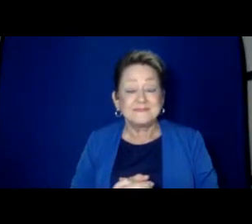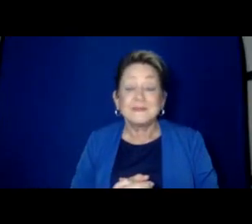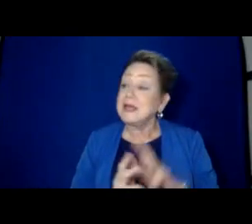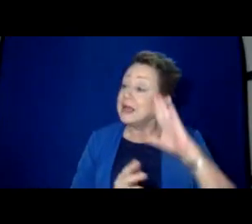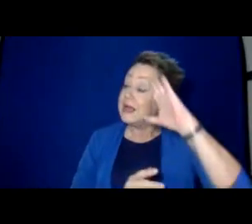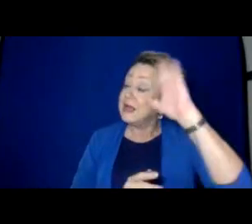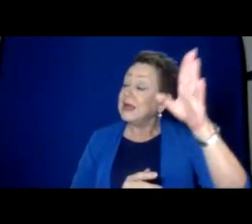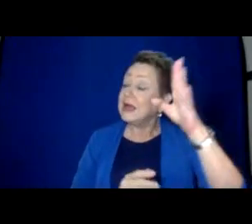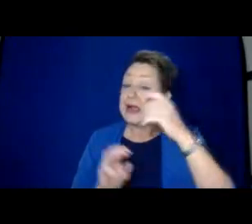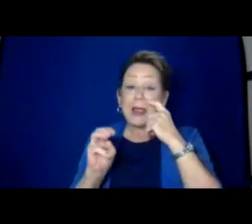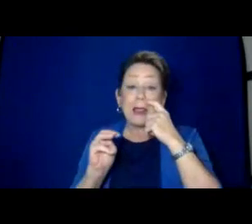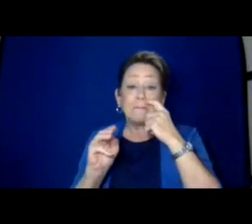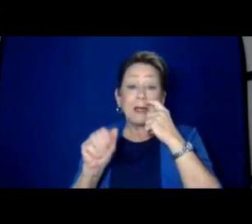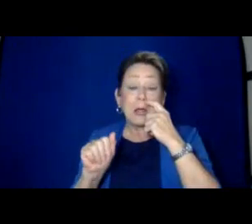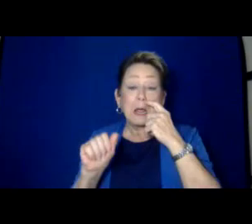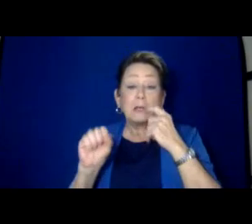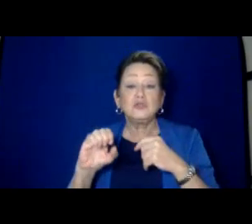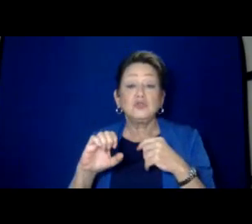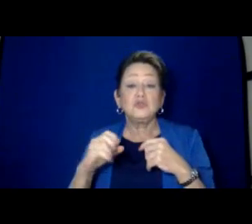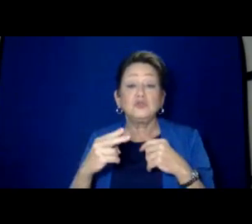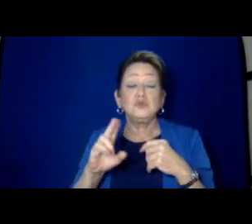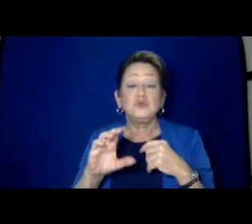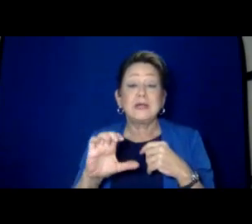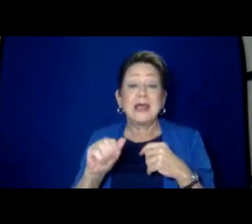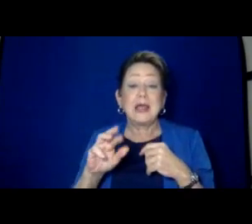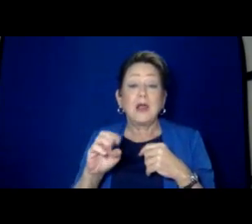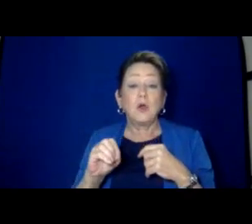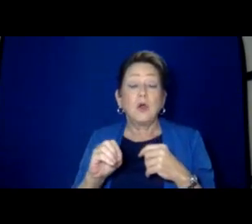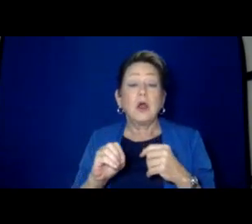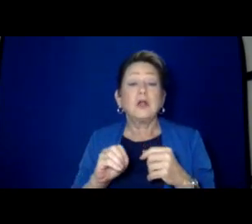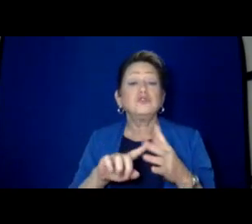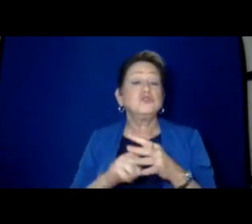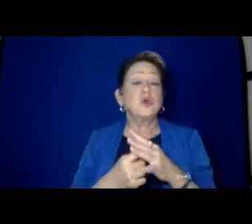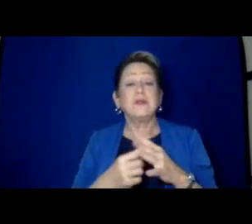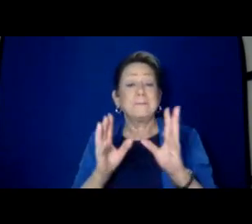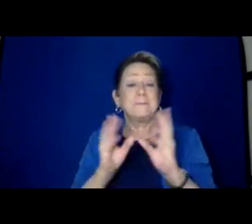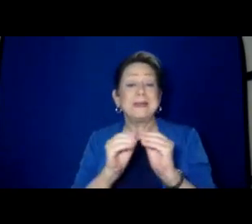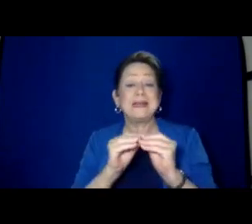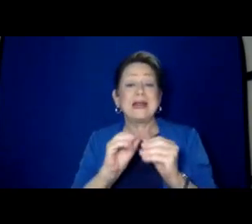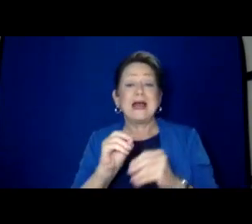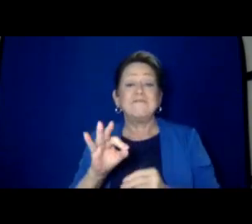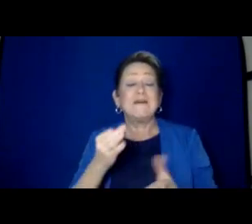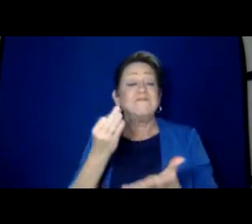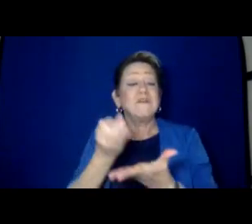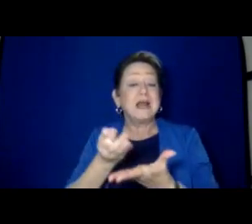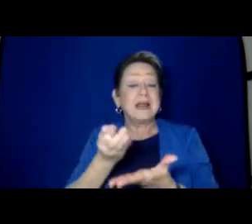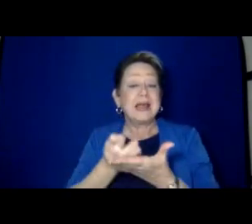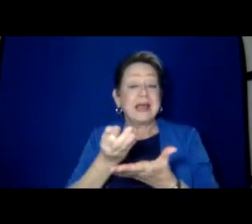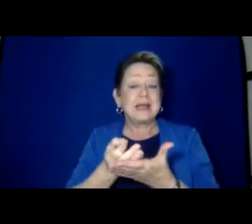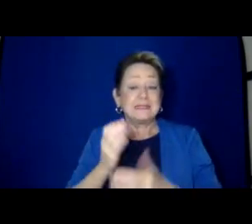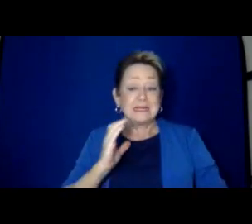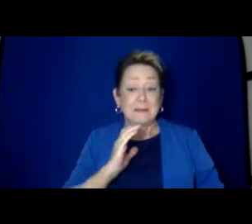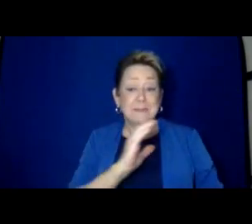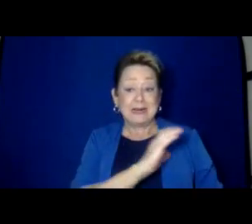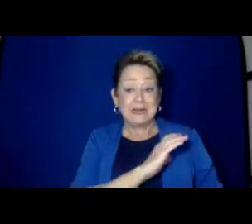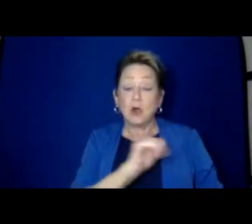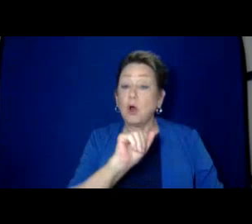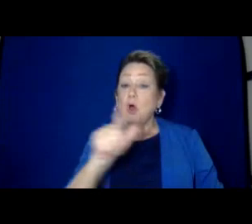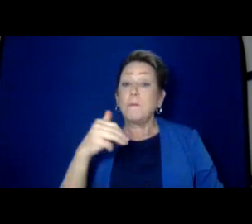Hi, everyone. This is Emma Schucare. I would like to call to order the meeting of the Finance Committee. Would